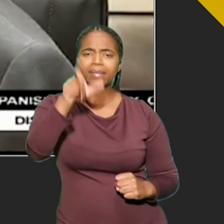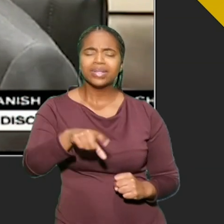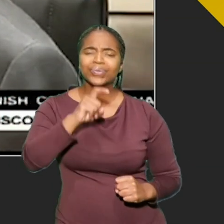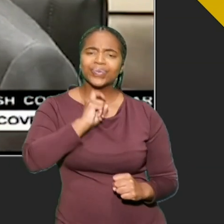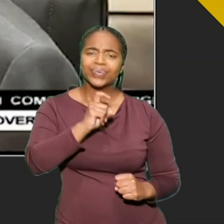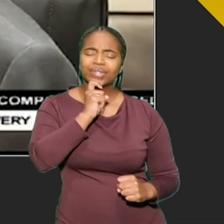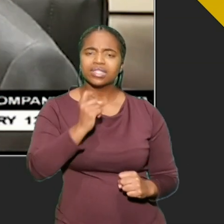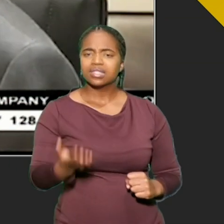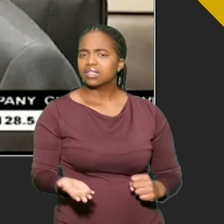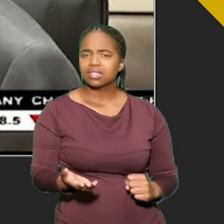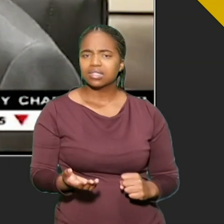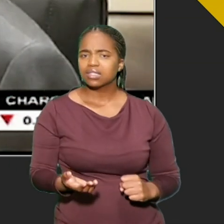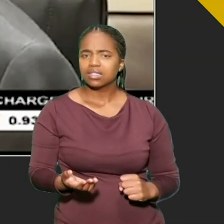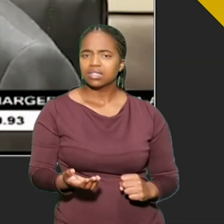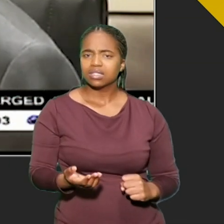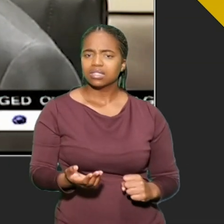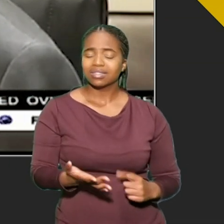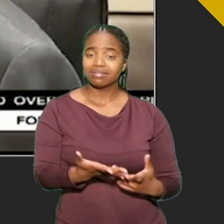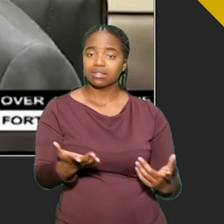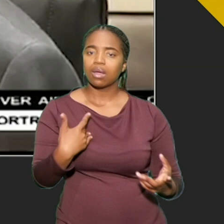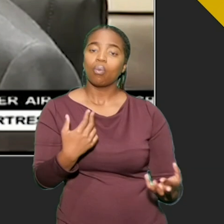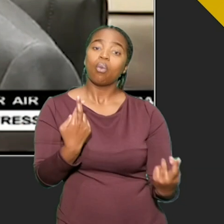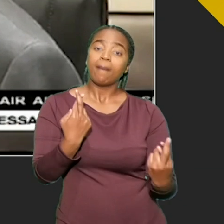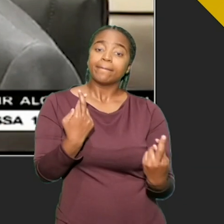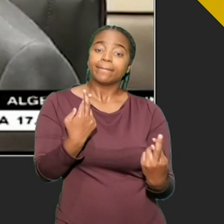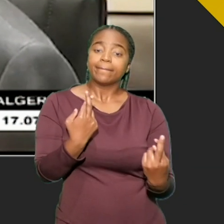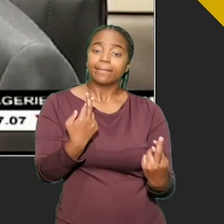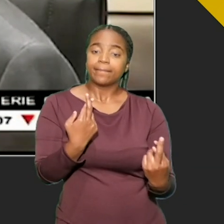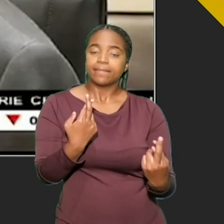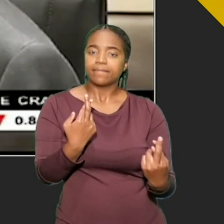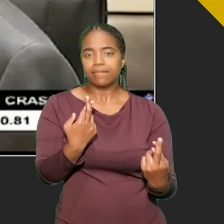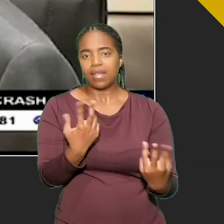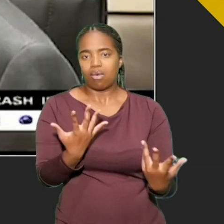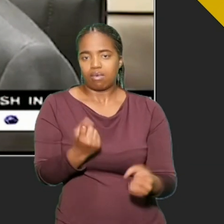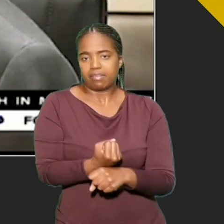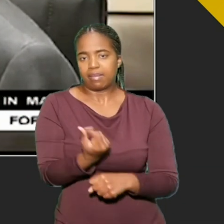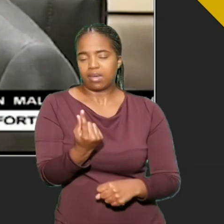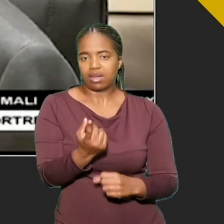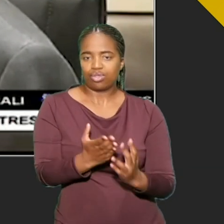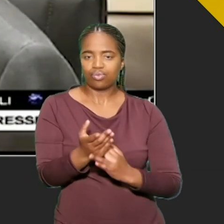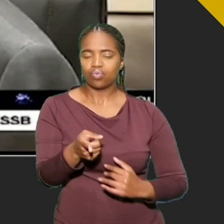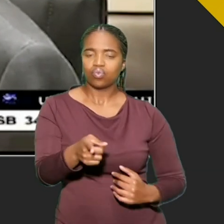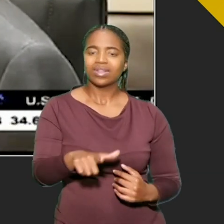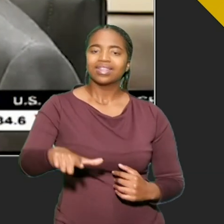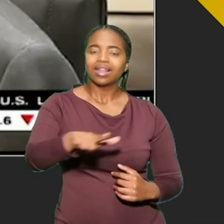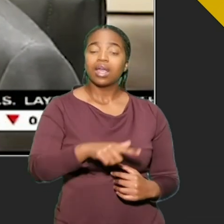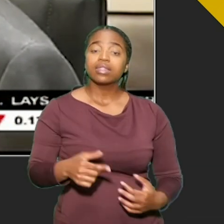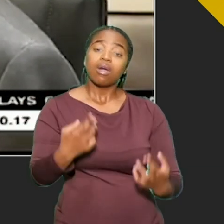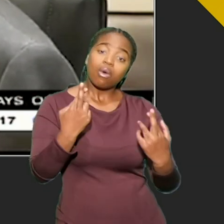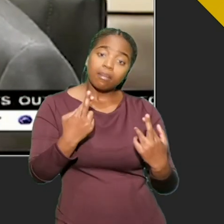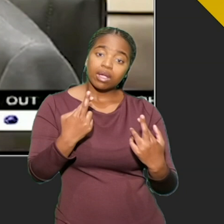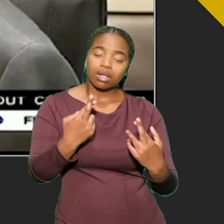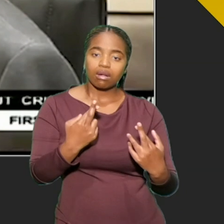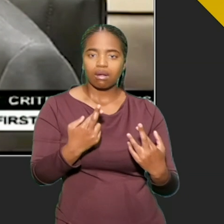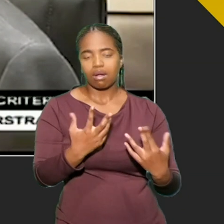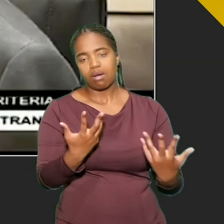And they are basically hoping to make a quick buck out of it, right? They're hoping to get some shopping centers